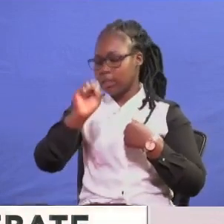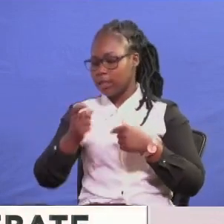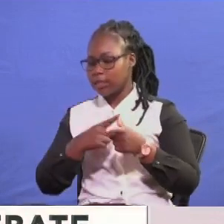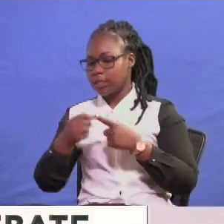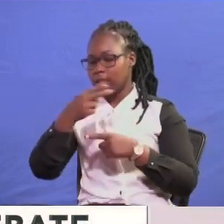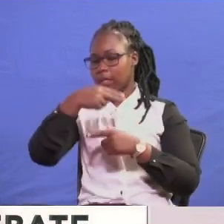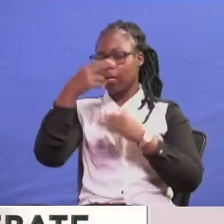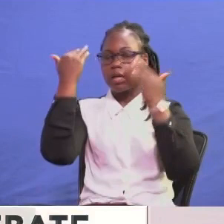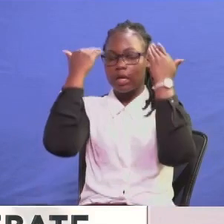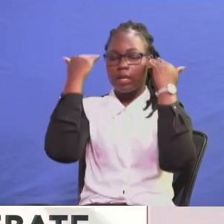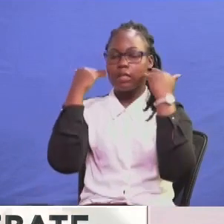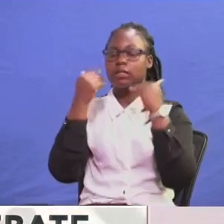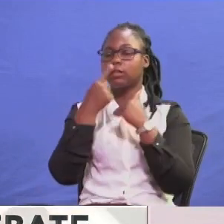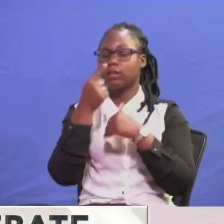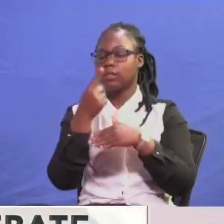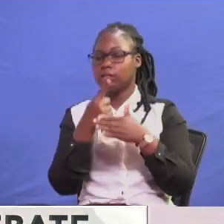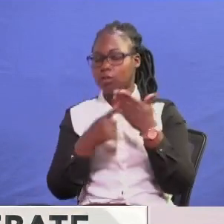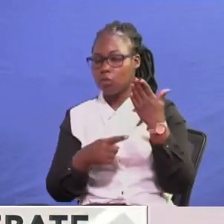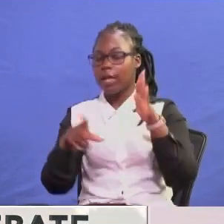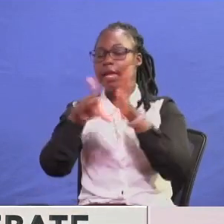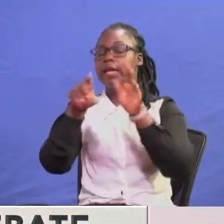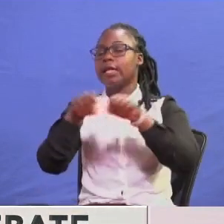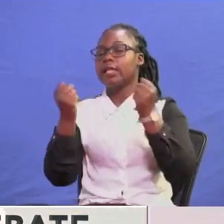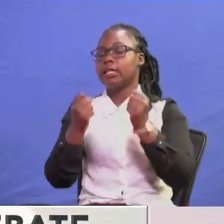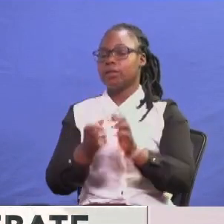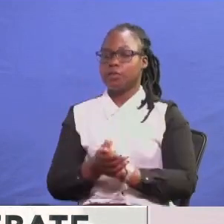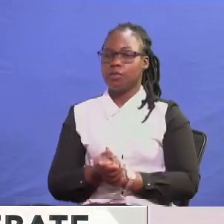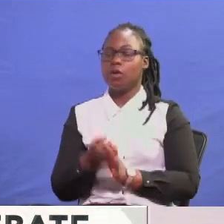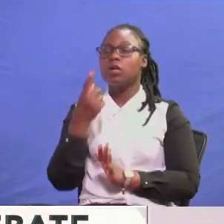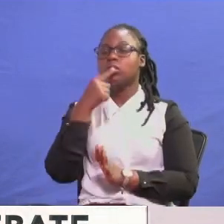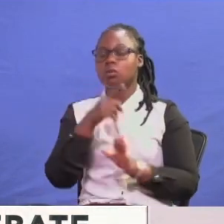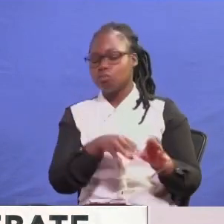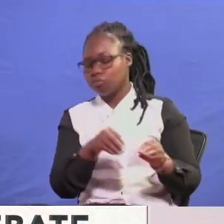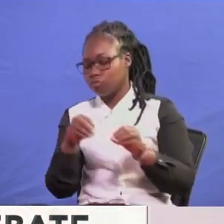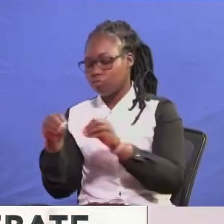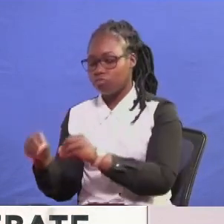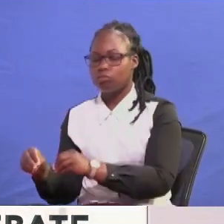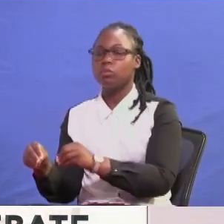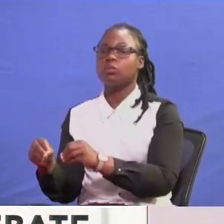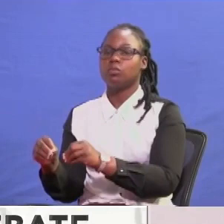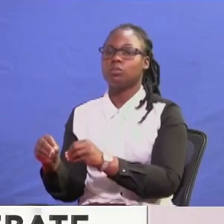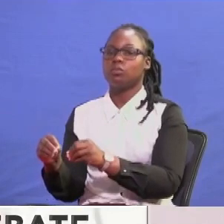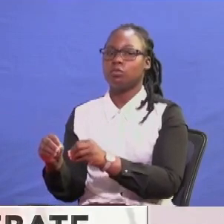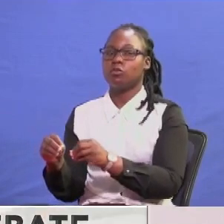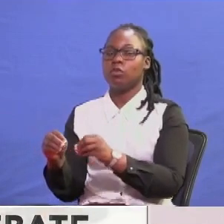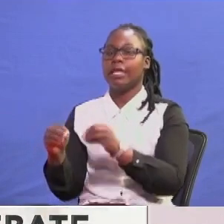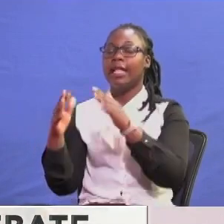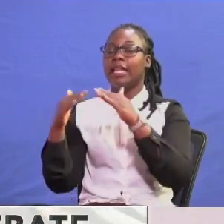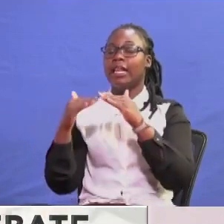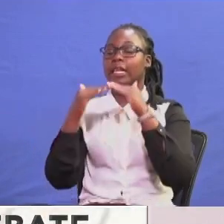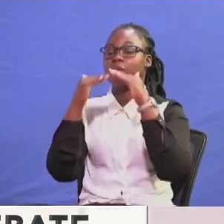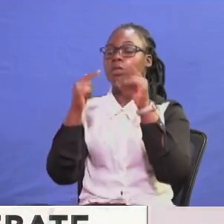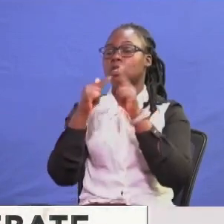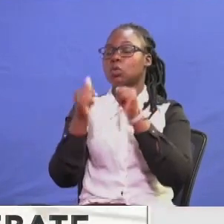actually termed it as illegal. Now, the move to remove now the limit to